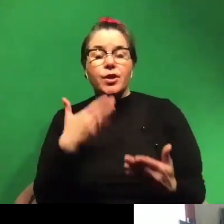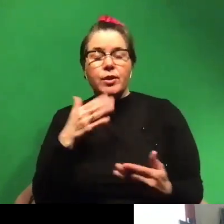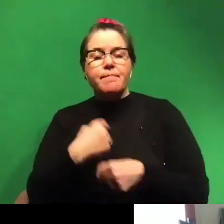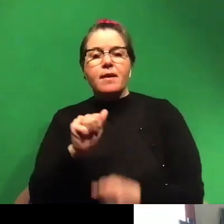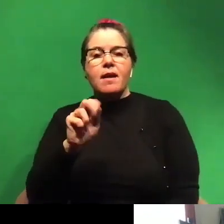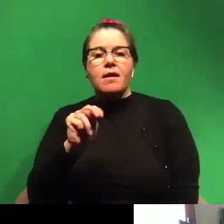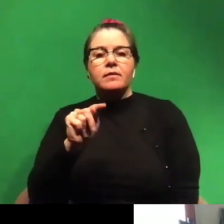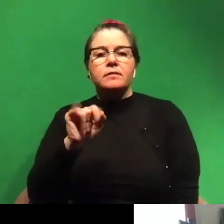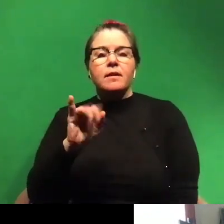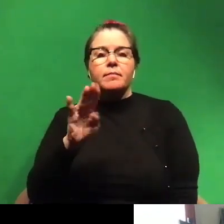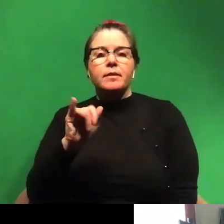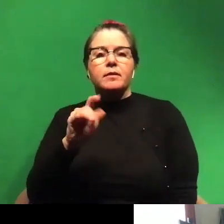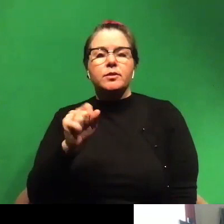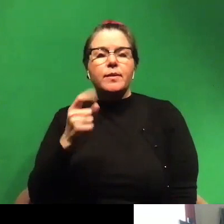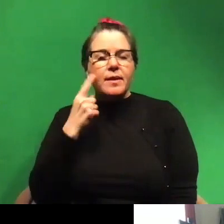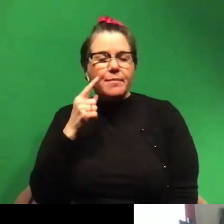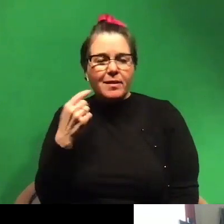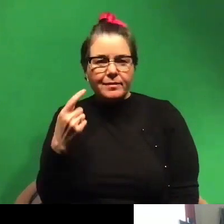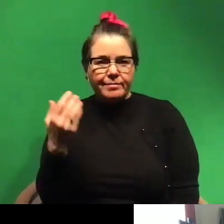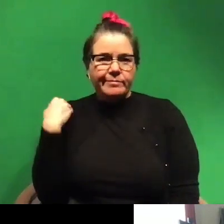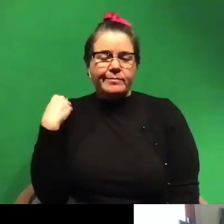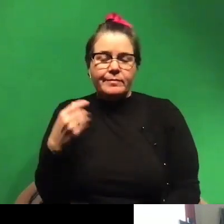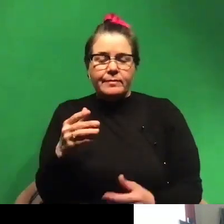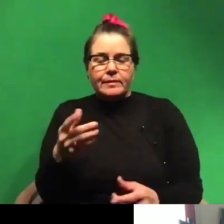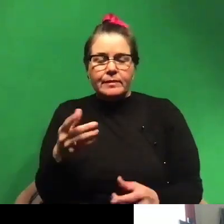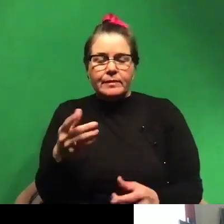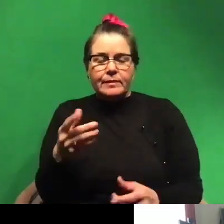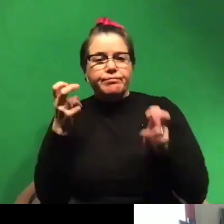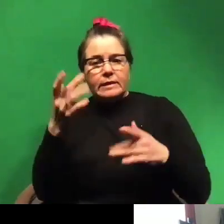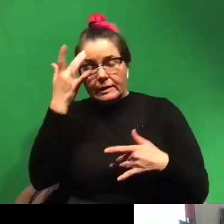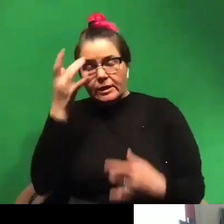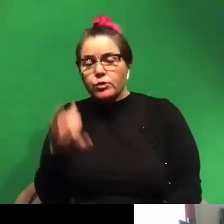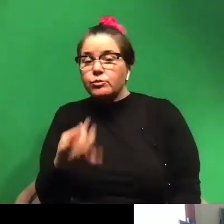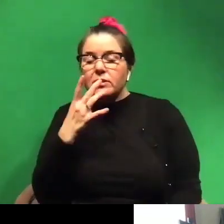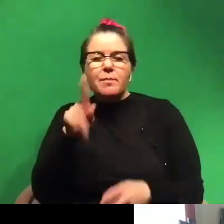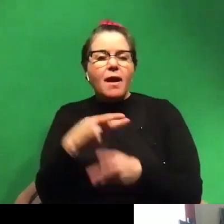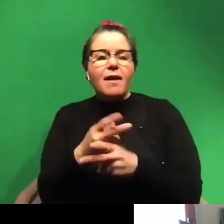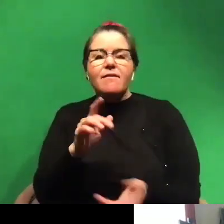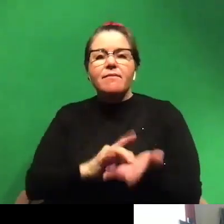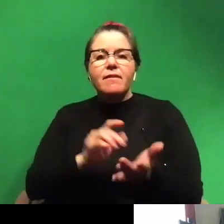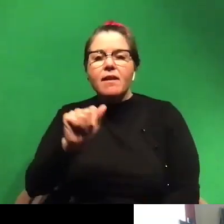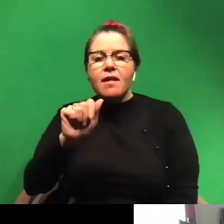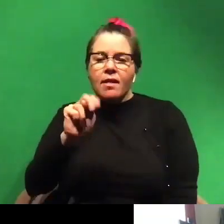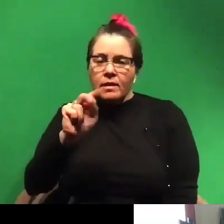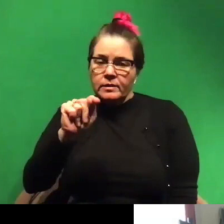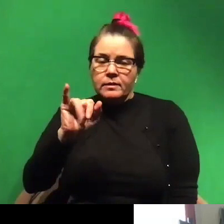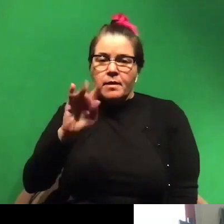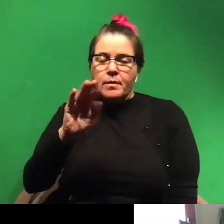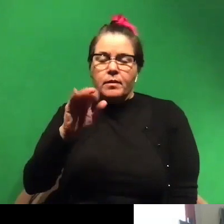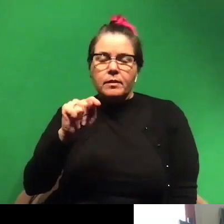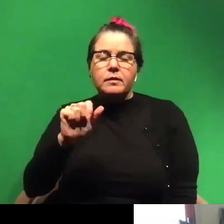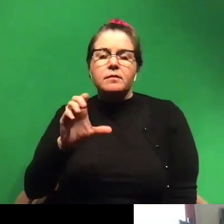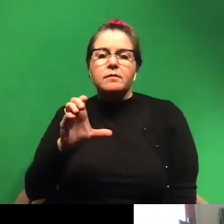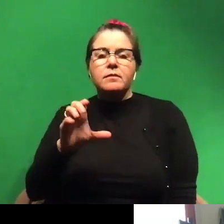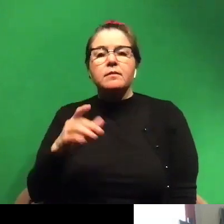So when you think about the last time you got sick and you took some sort of antibiotic, it most likely was an antibiotic